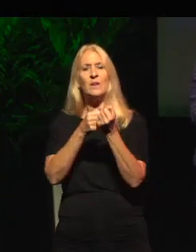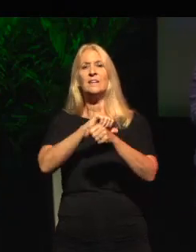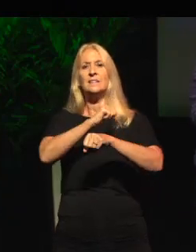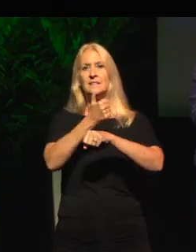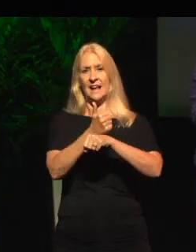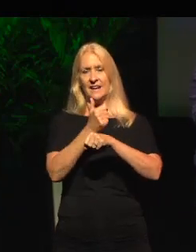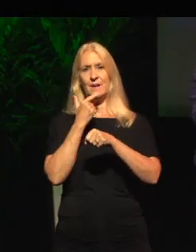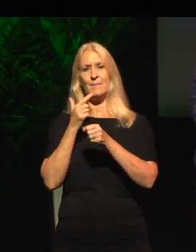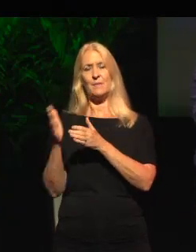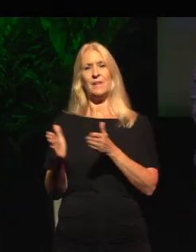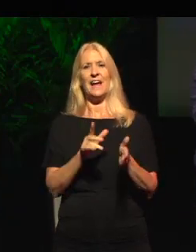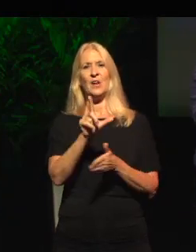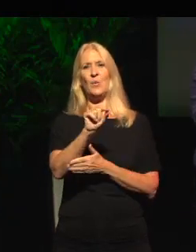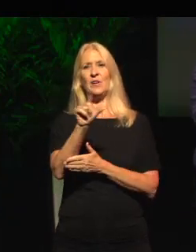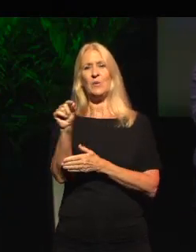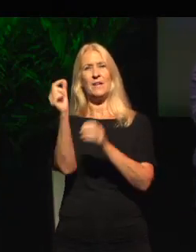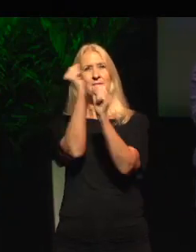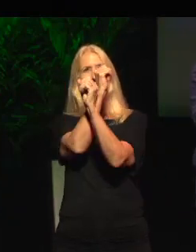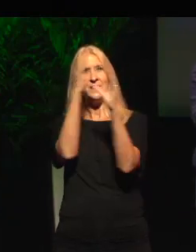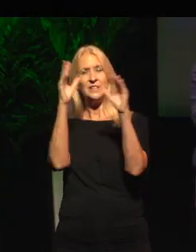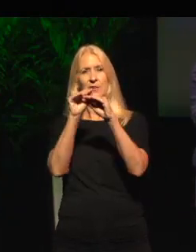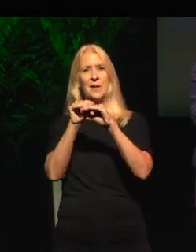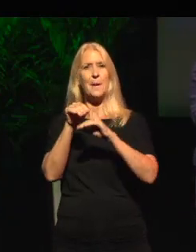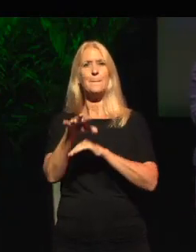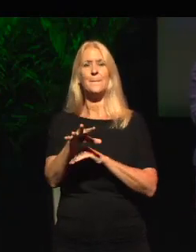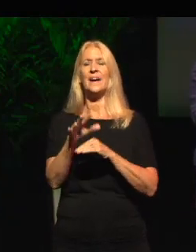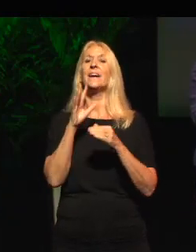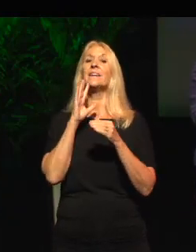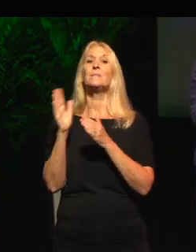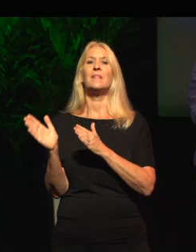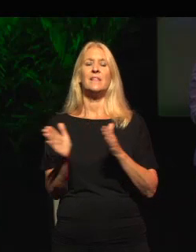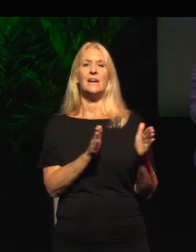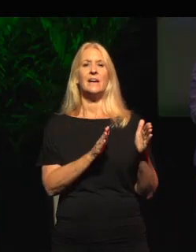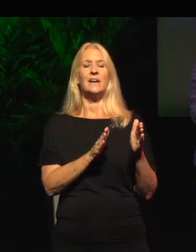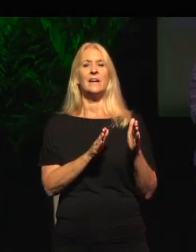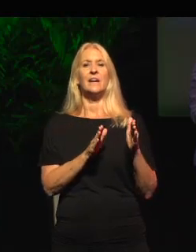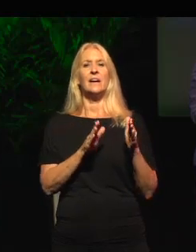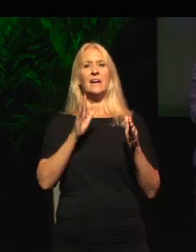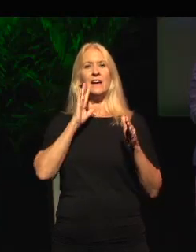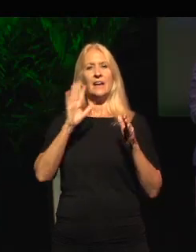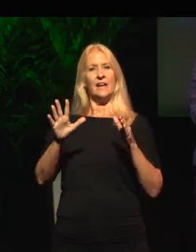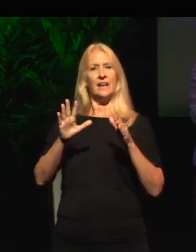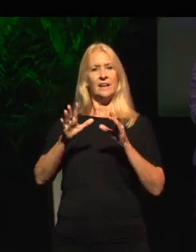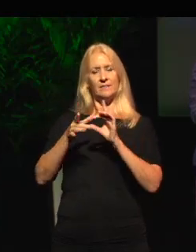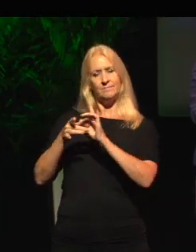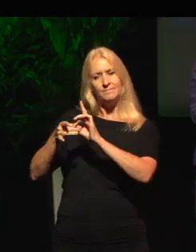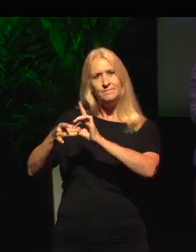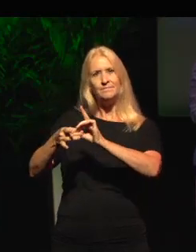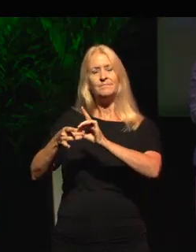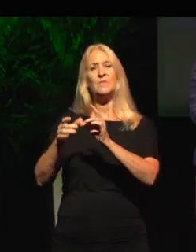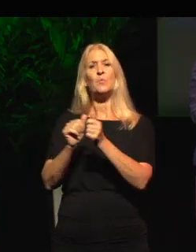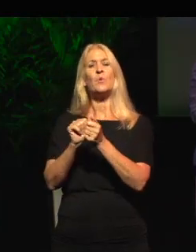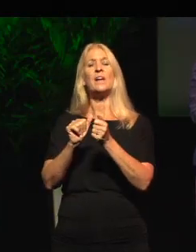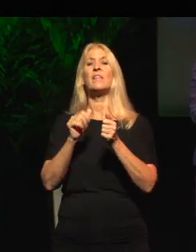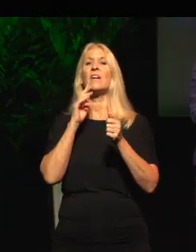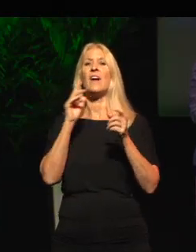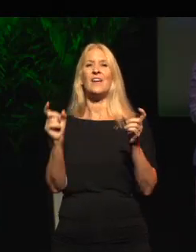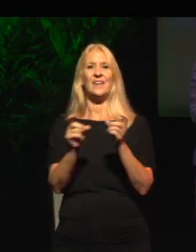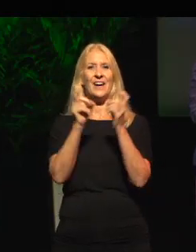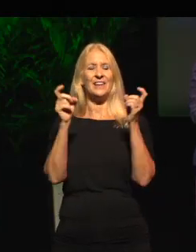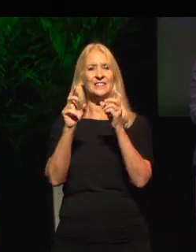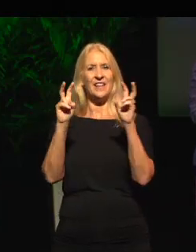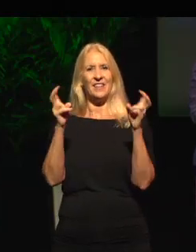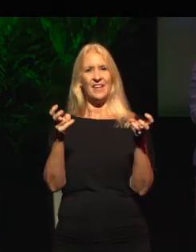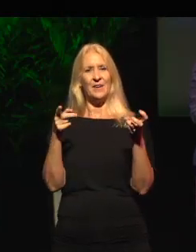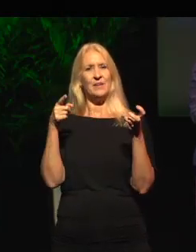implementation of the 2020 Visionary Impact Plan. And in genuine alignment with our convocation theme, these teams have embraced their